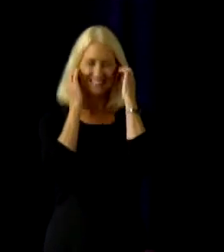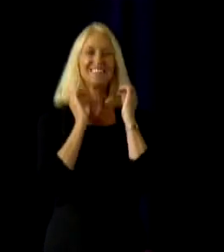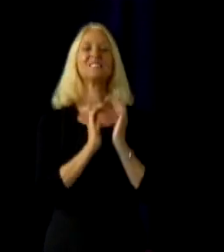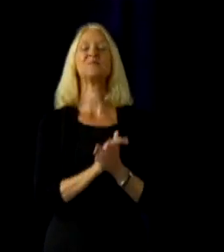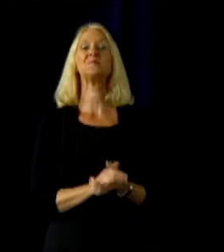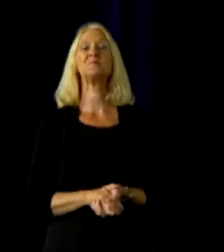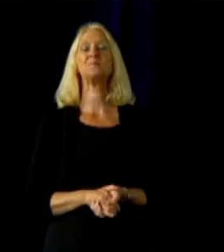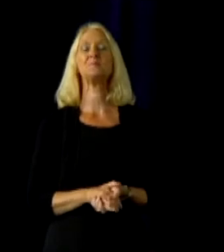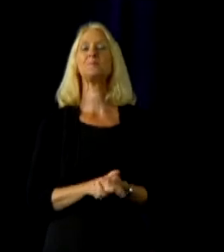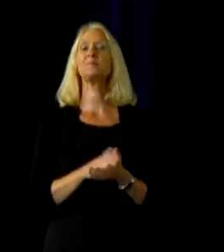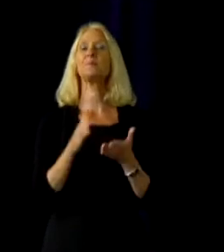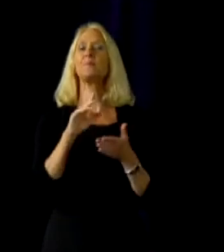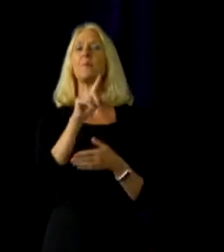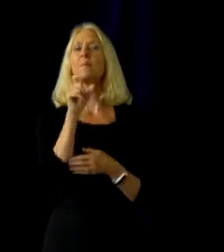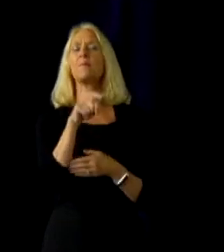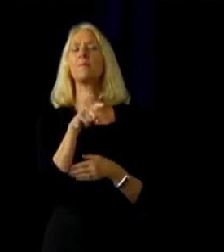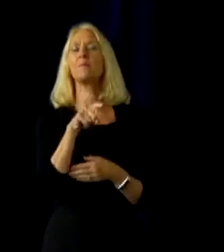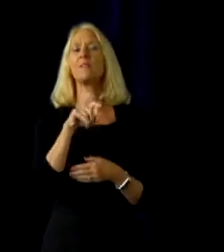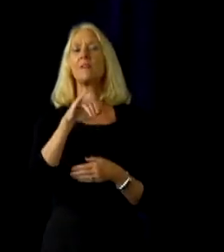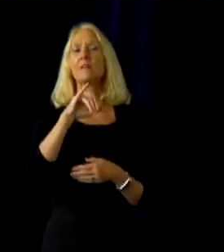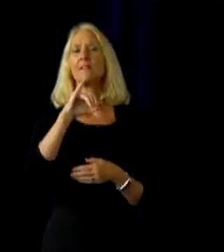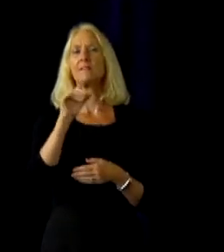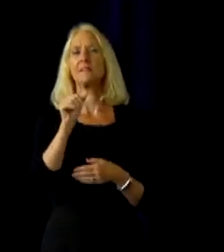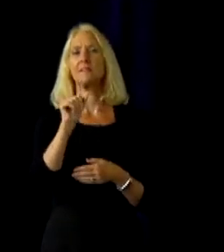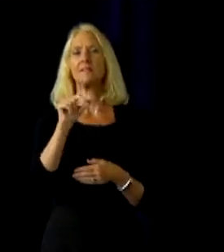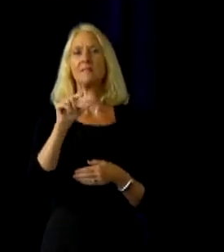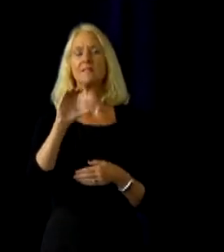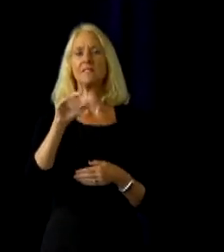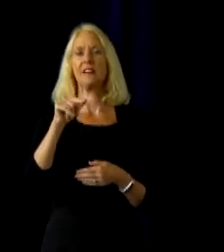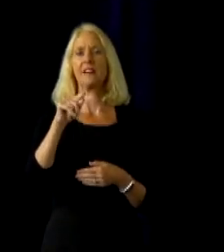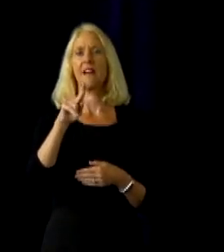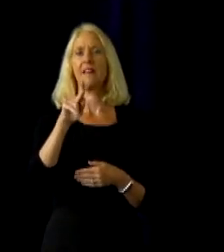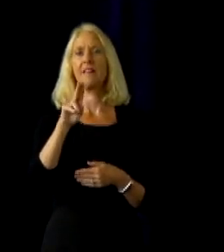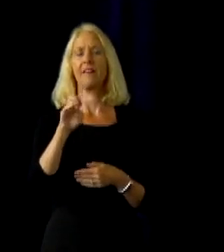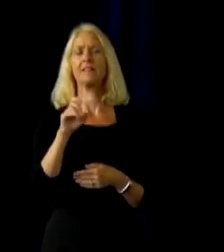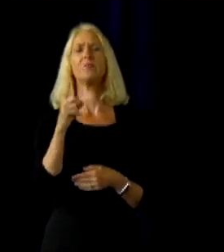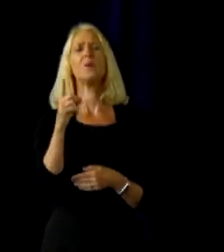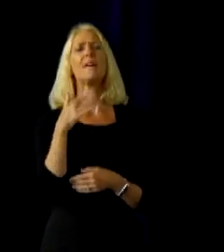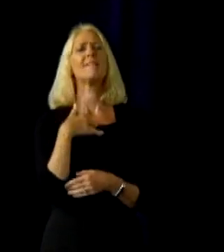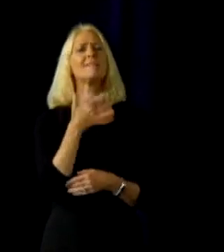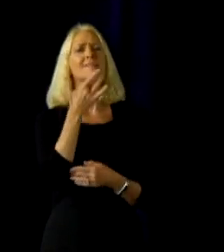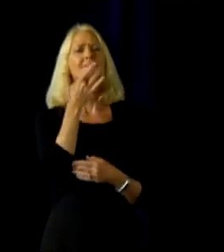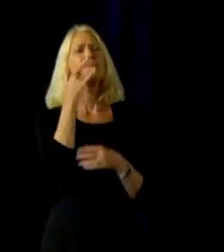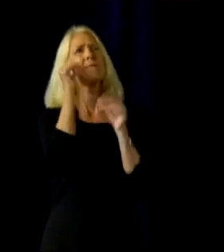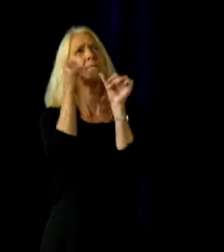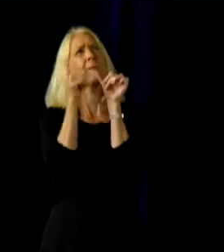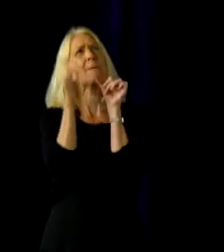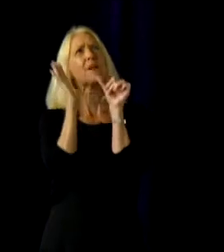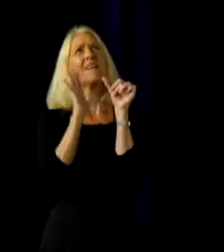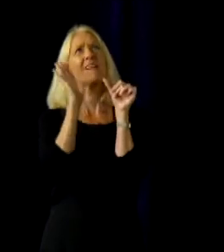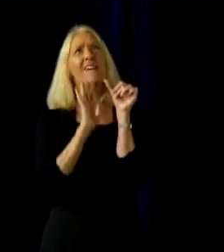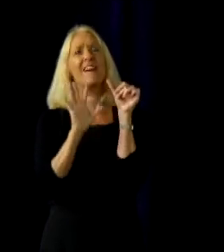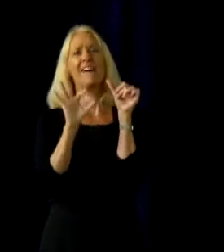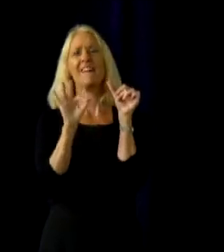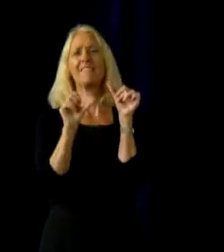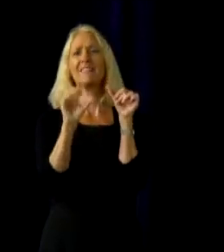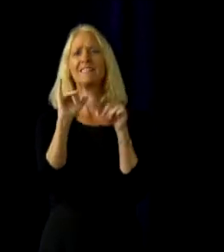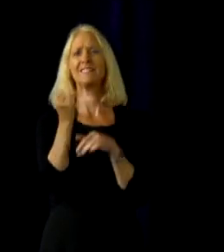Okay, our next question is for Jacqueline. What is one of your favorite memories of your time spent at FSCJ?